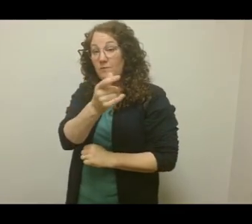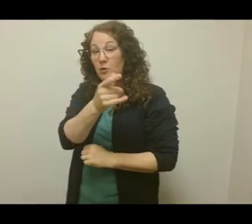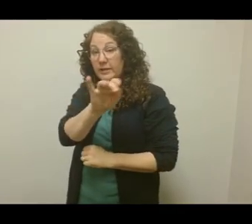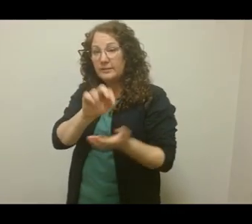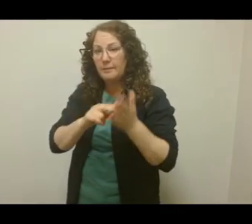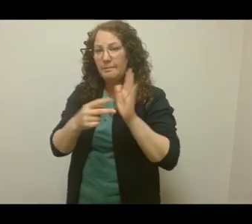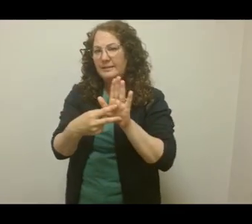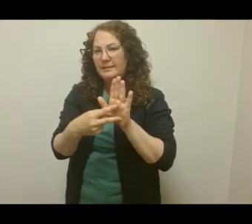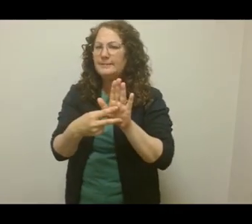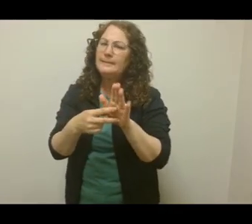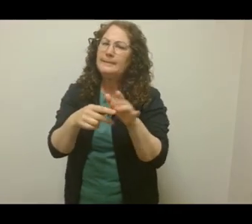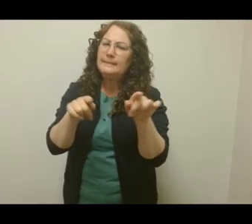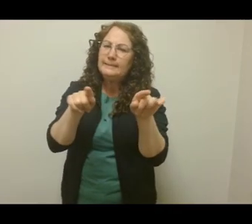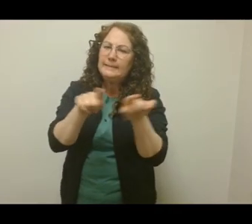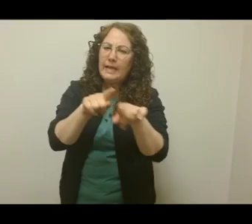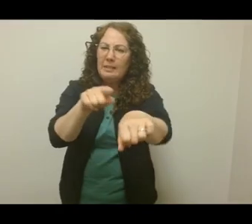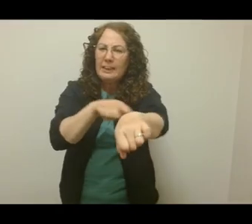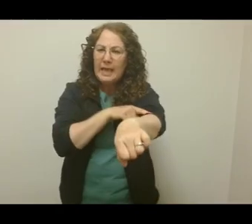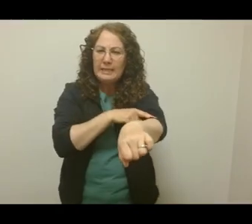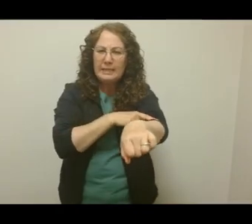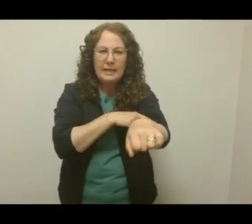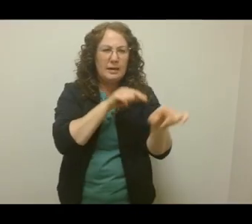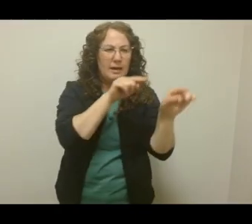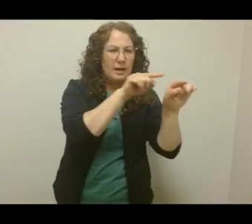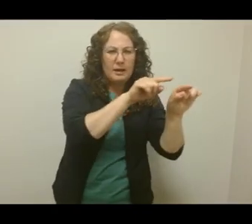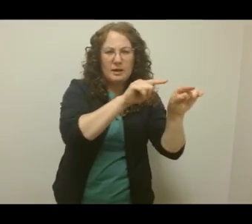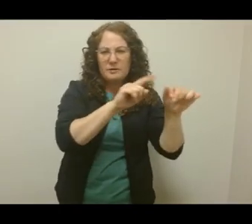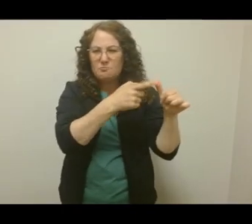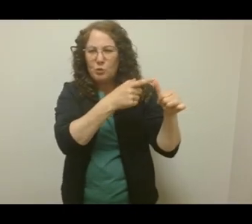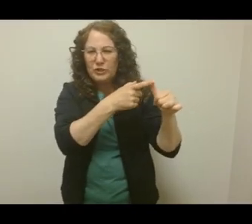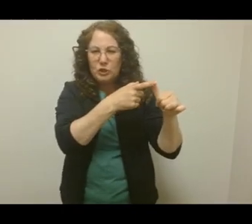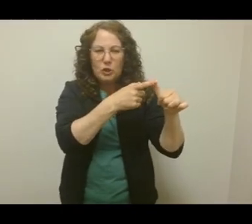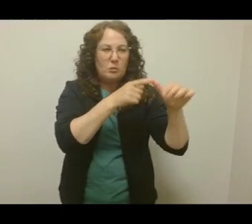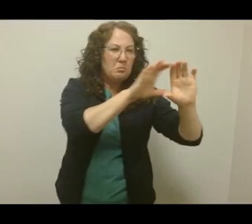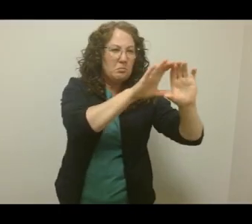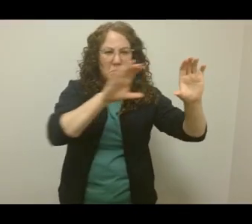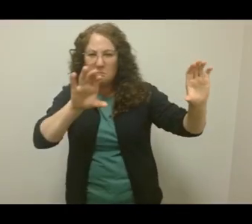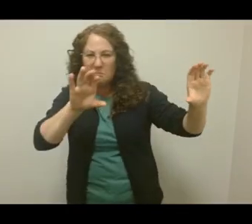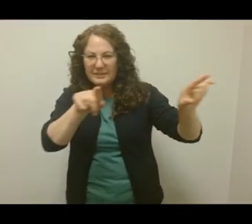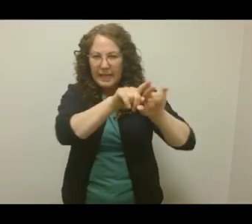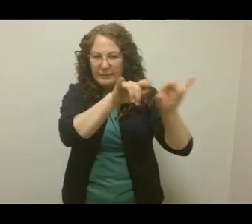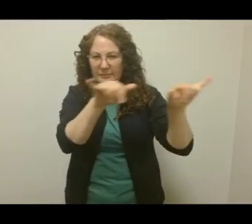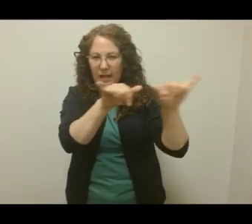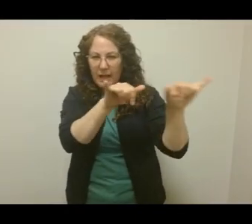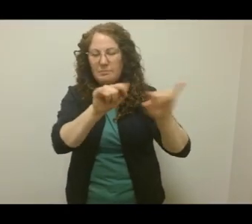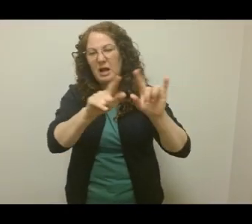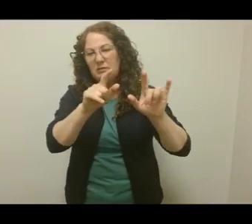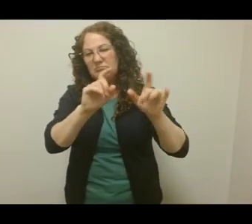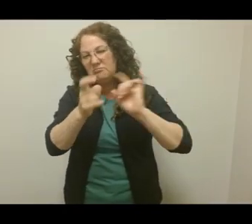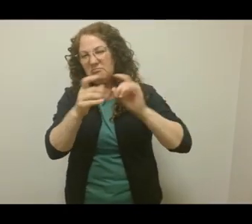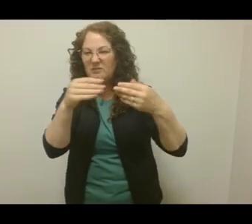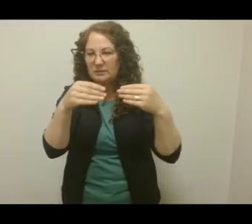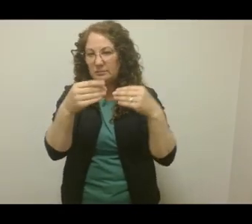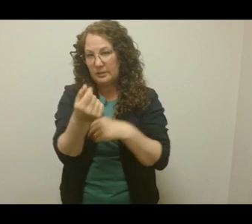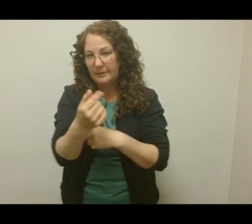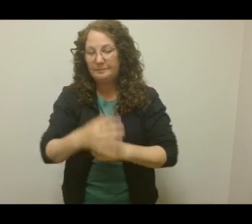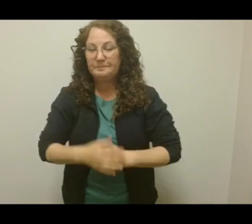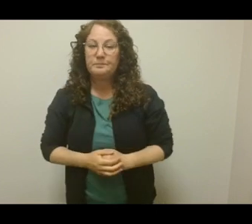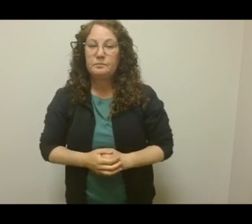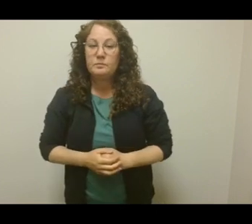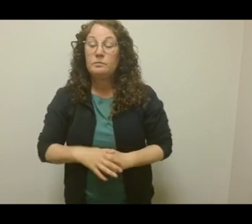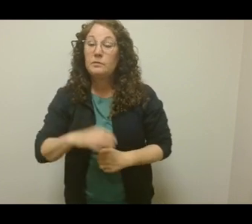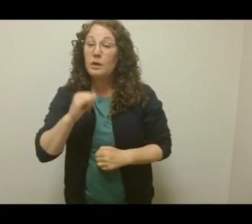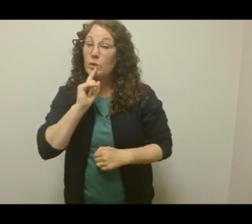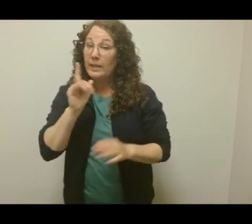length as the original text, but that can, fluctuate a little bit. So something that's very important